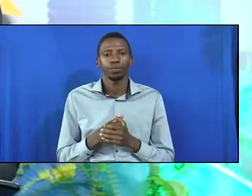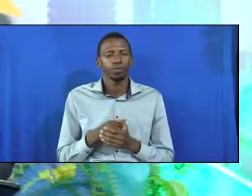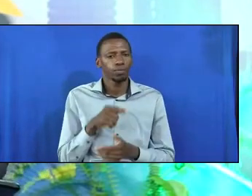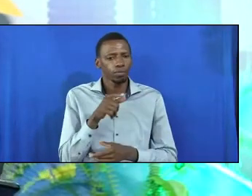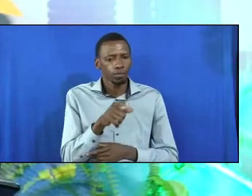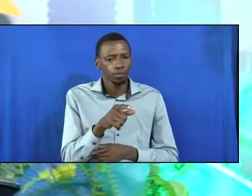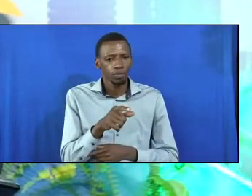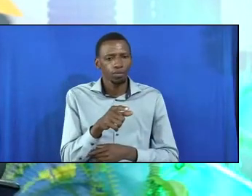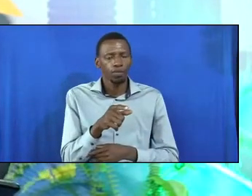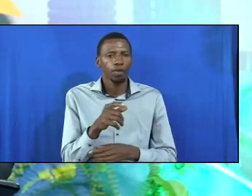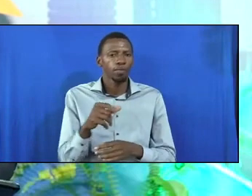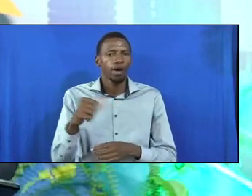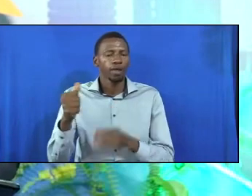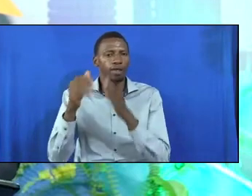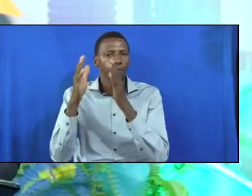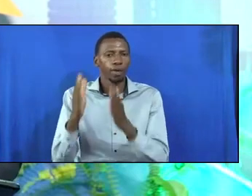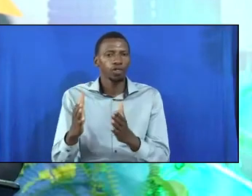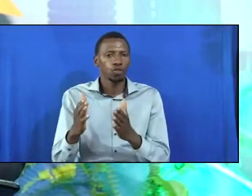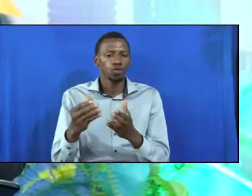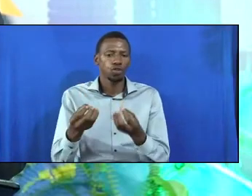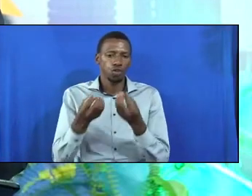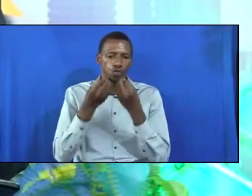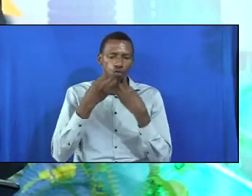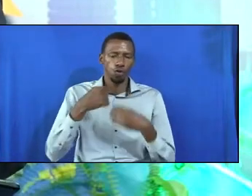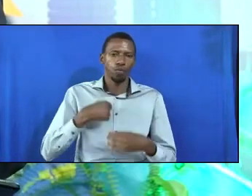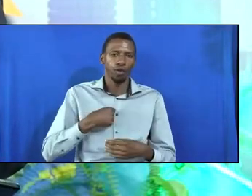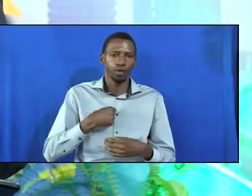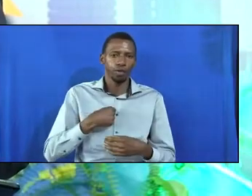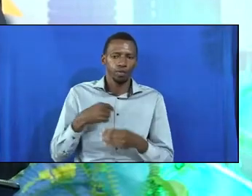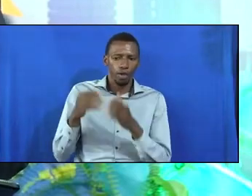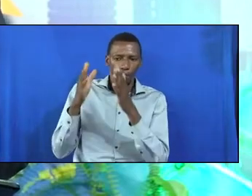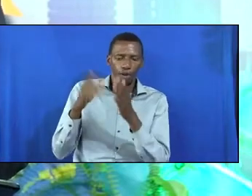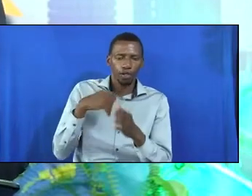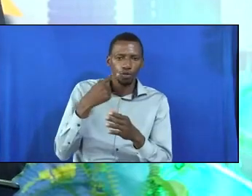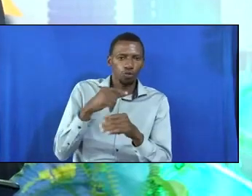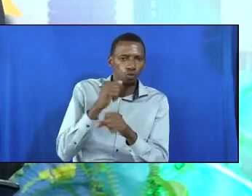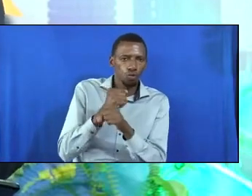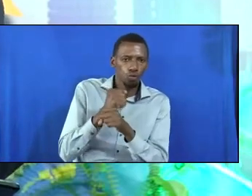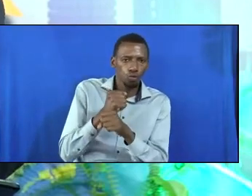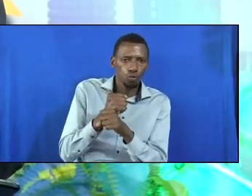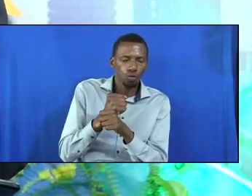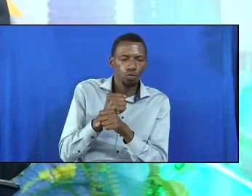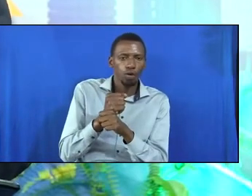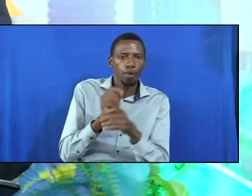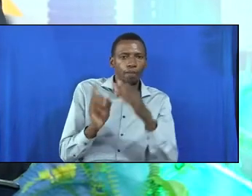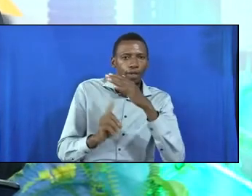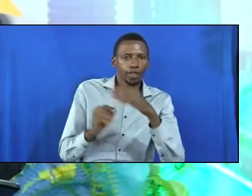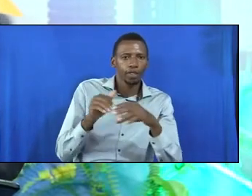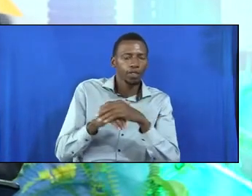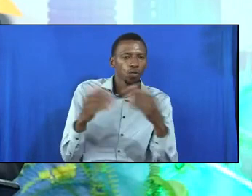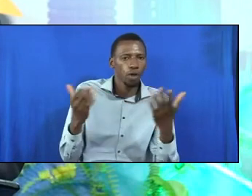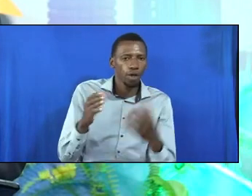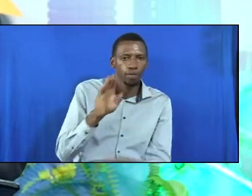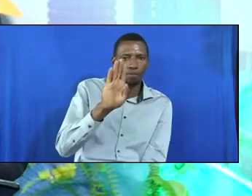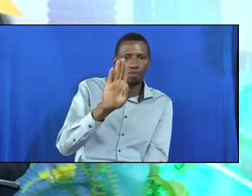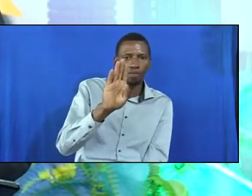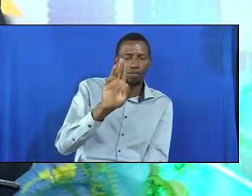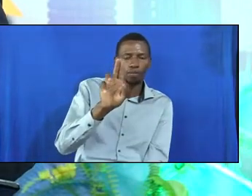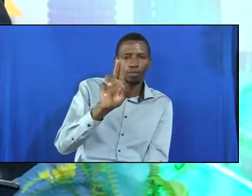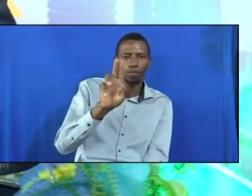it was shared to me from somebody who did ministry in Burundi, one of the church leaders.